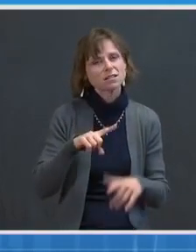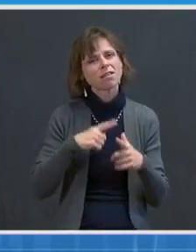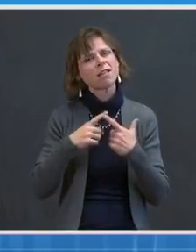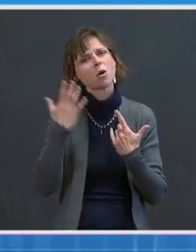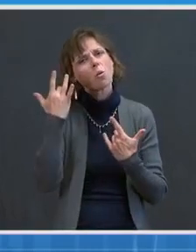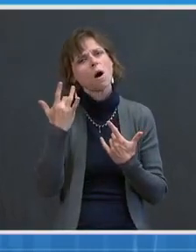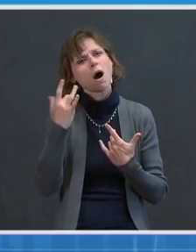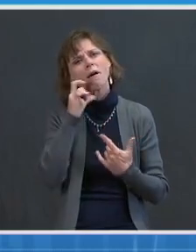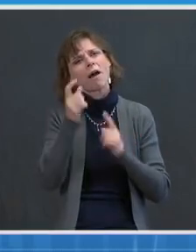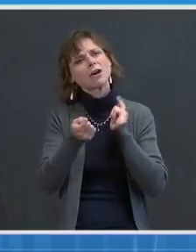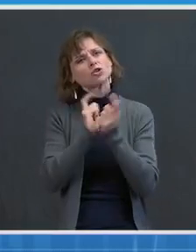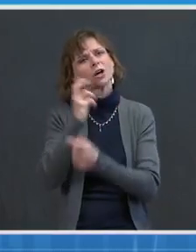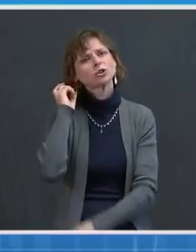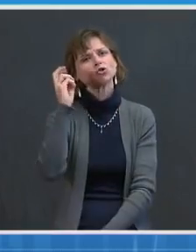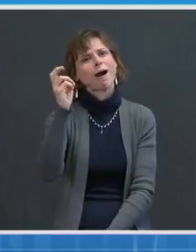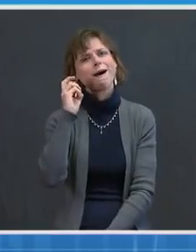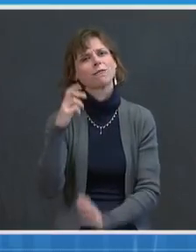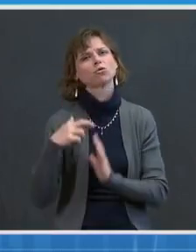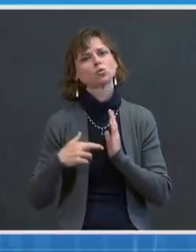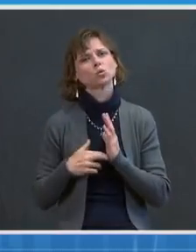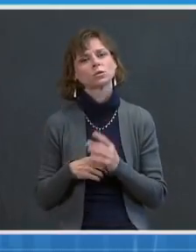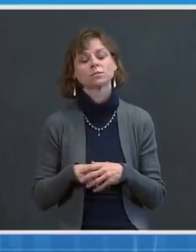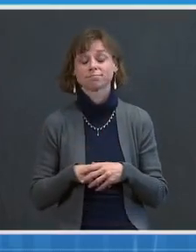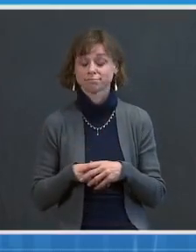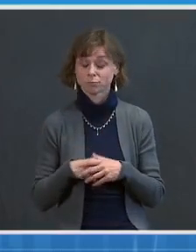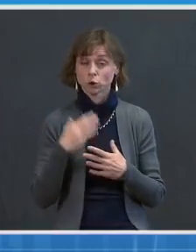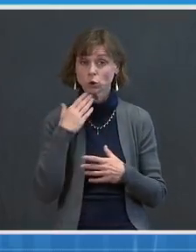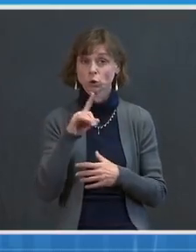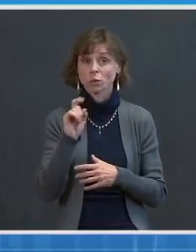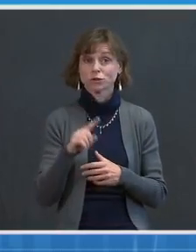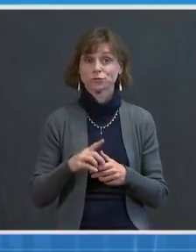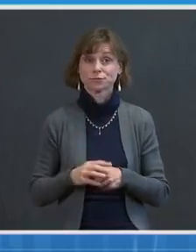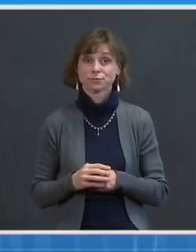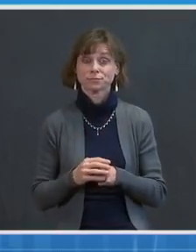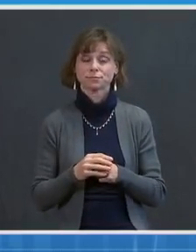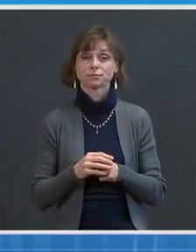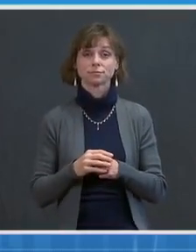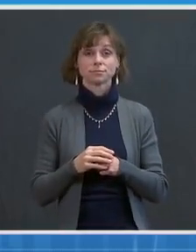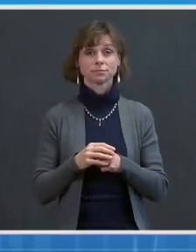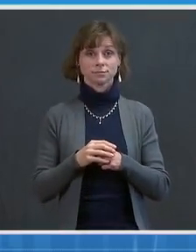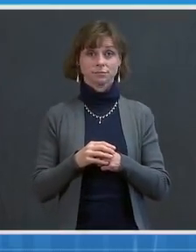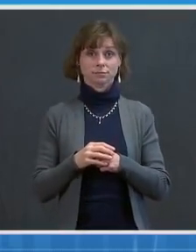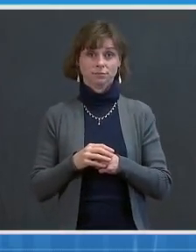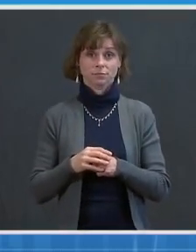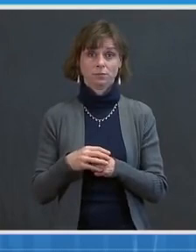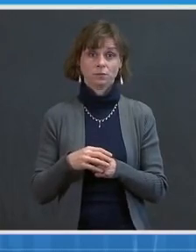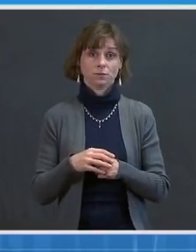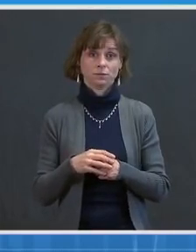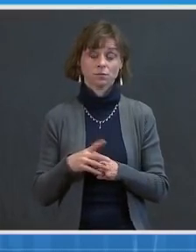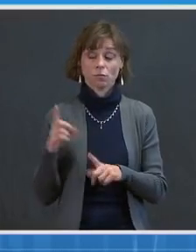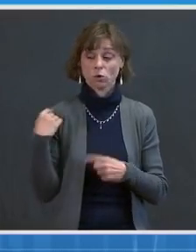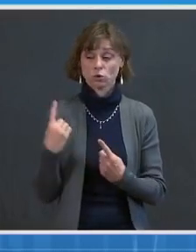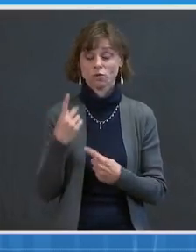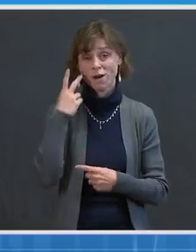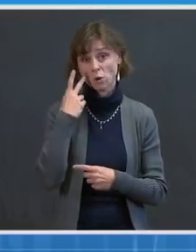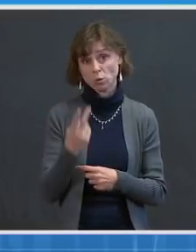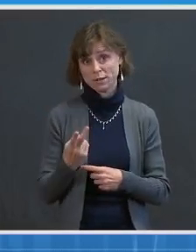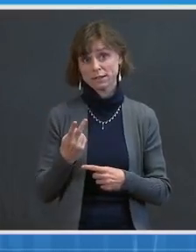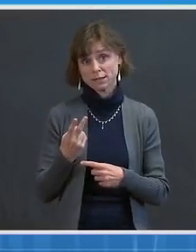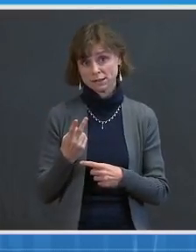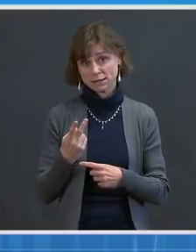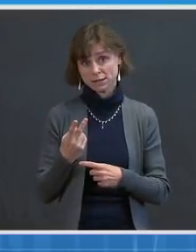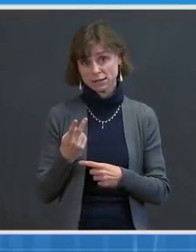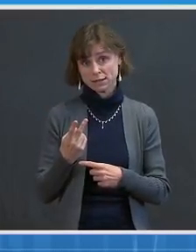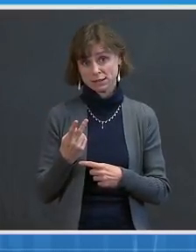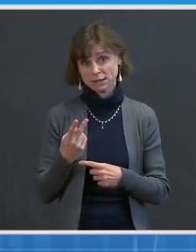people? Thank you for that question, Caitlin. What we have seen is that we have surges after people